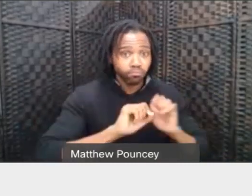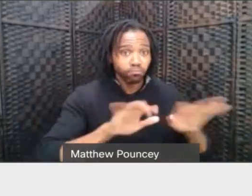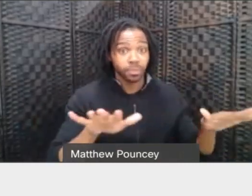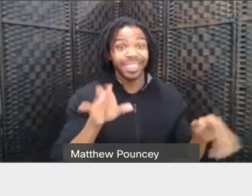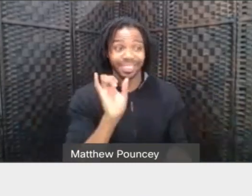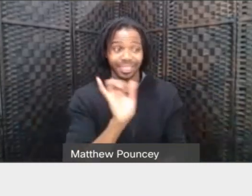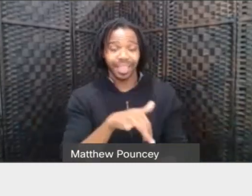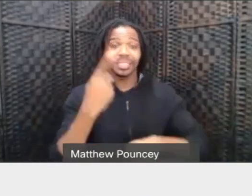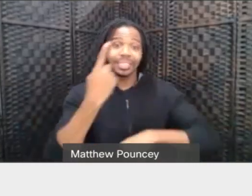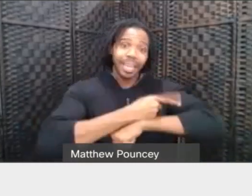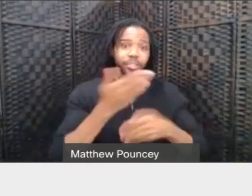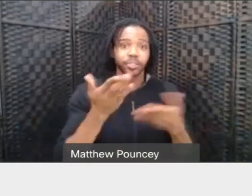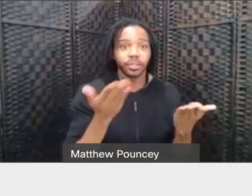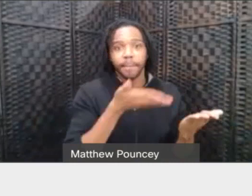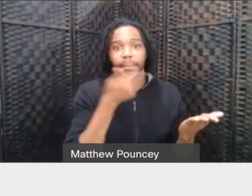best practice guidance,